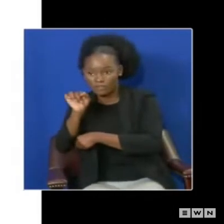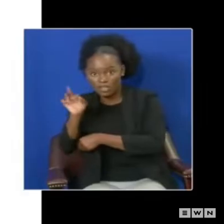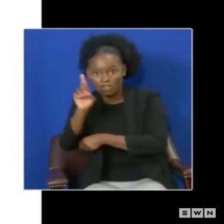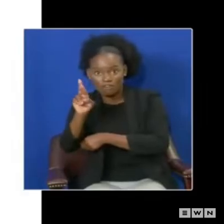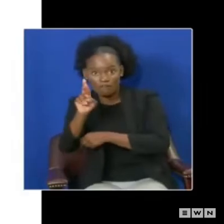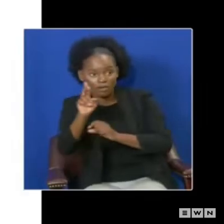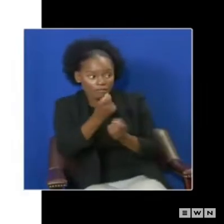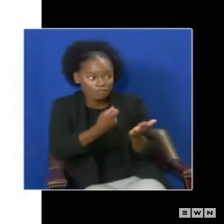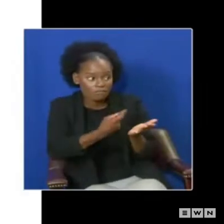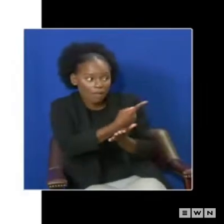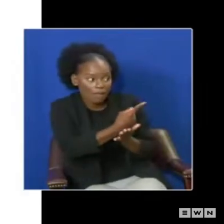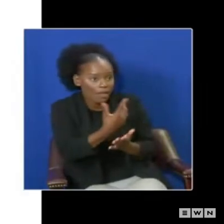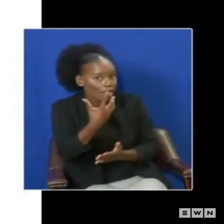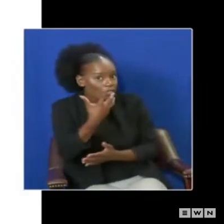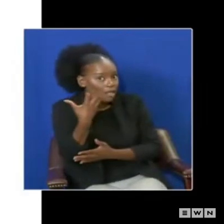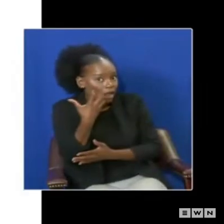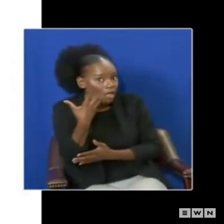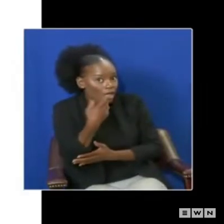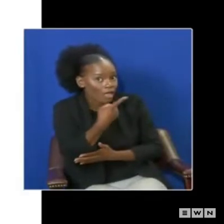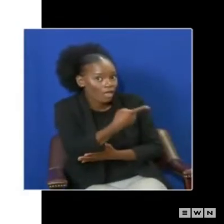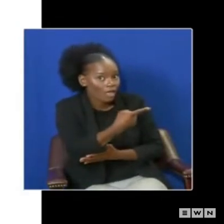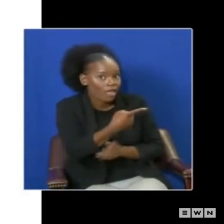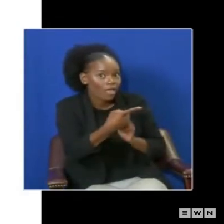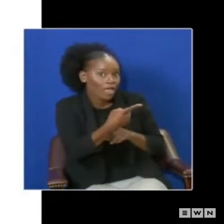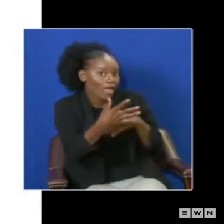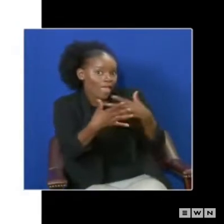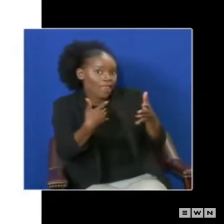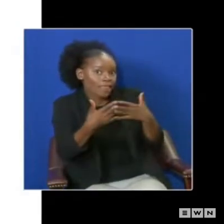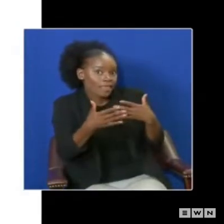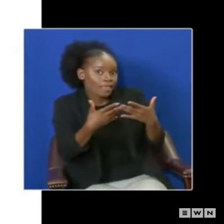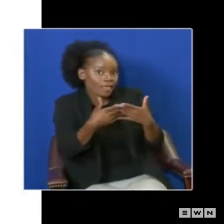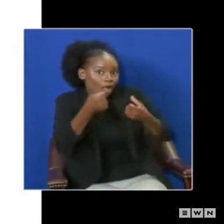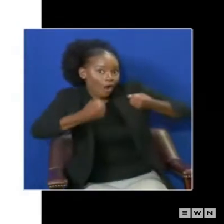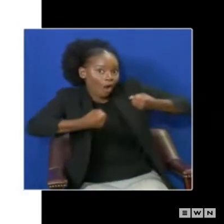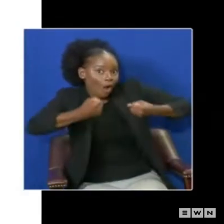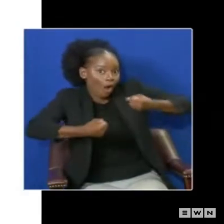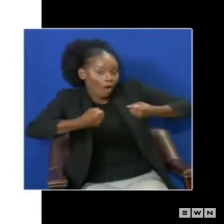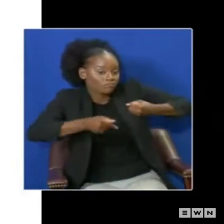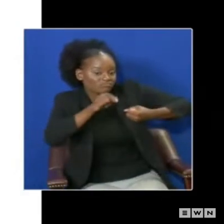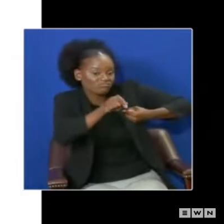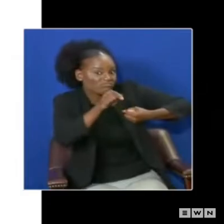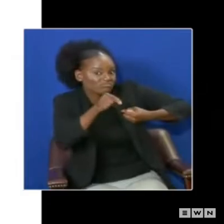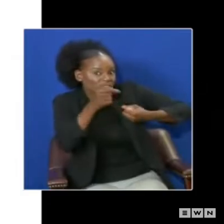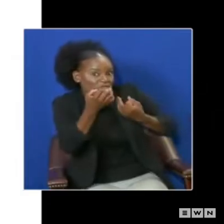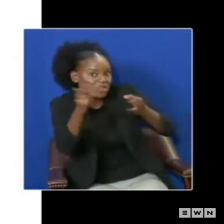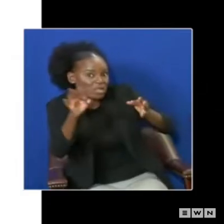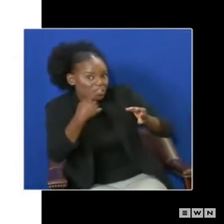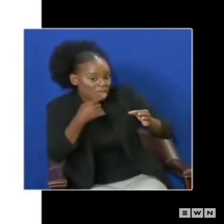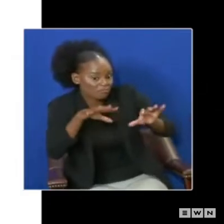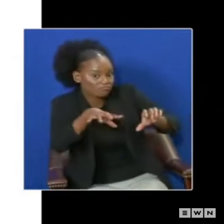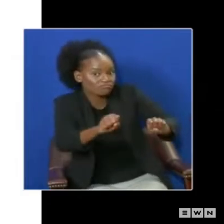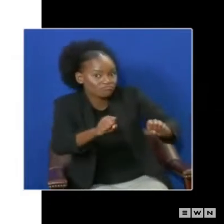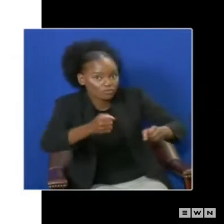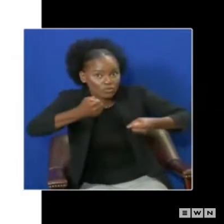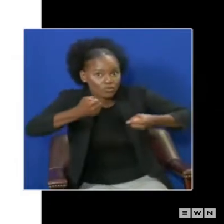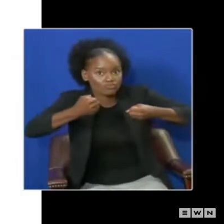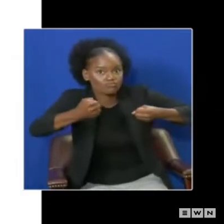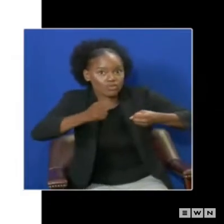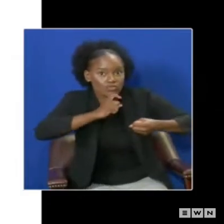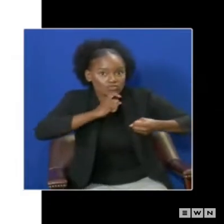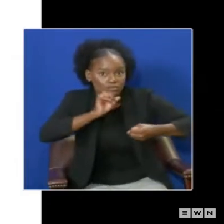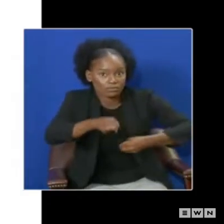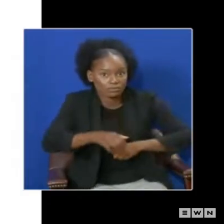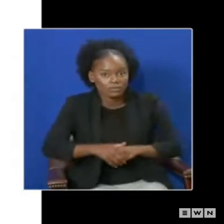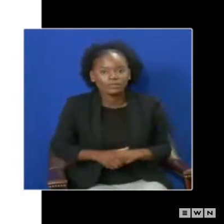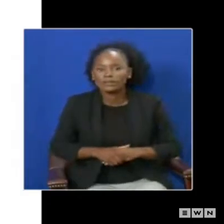Matlala saying, any spare car I can use, ? Please. Mr. Matlala responds, I had one, but the